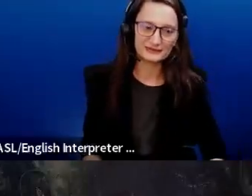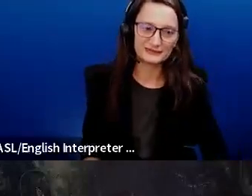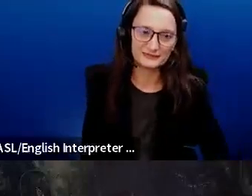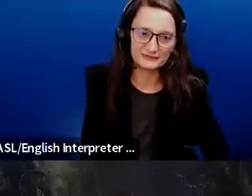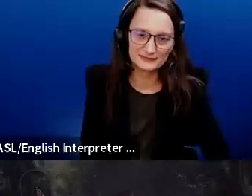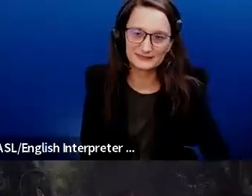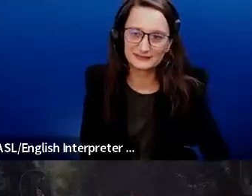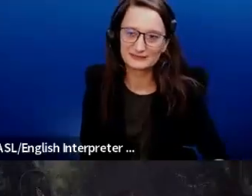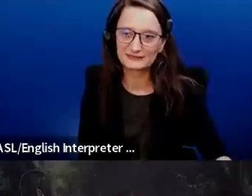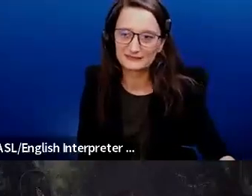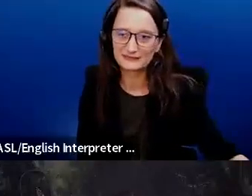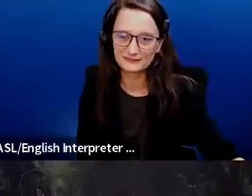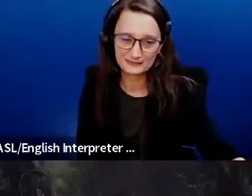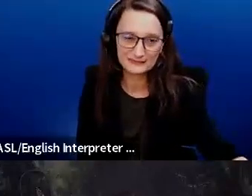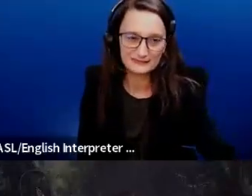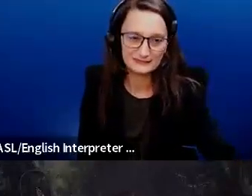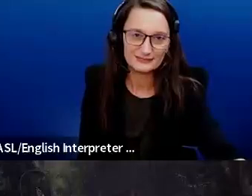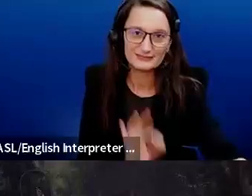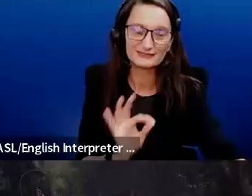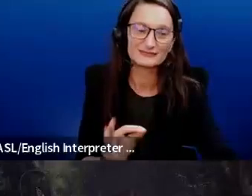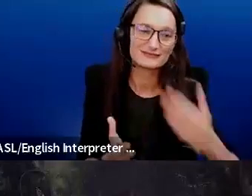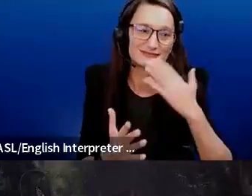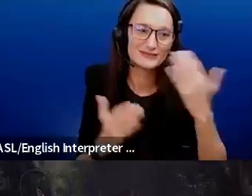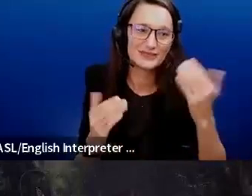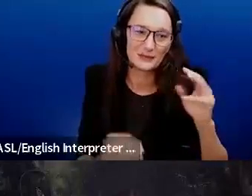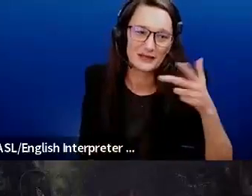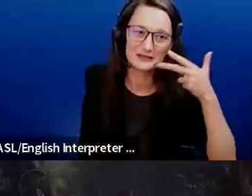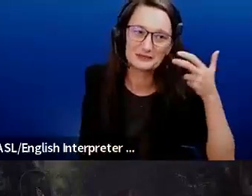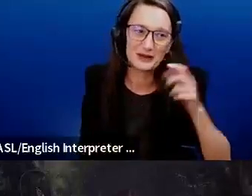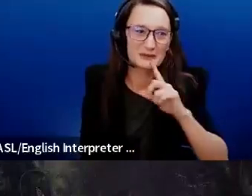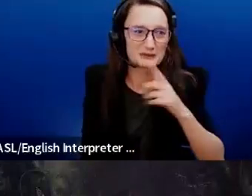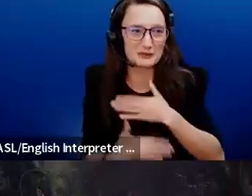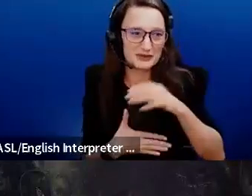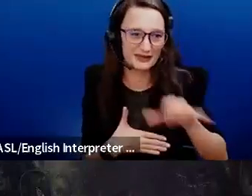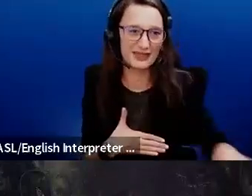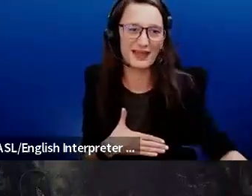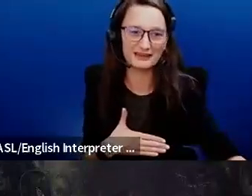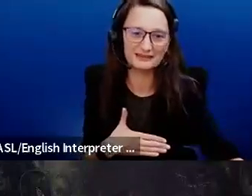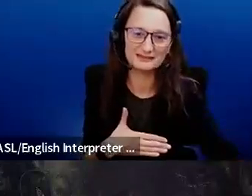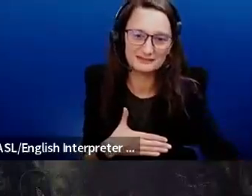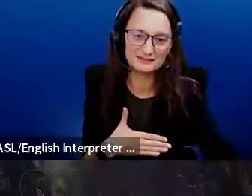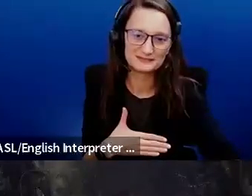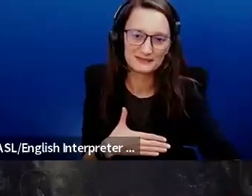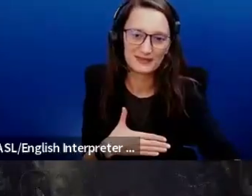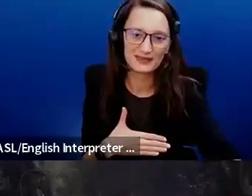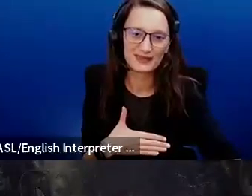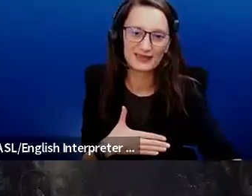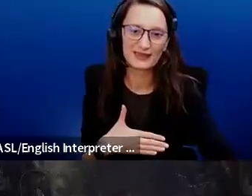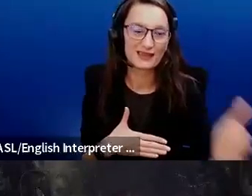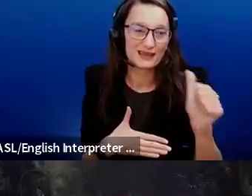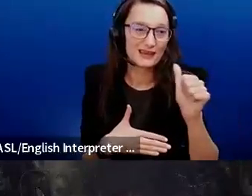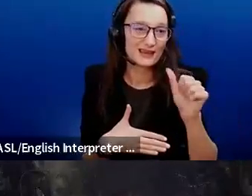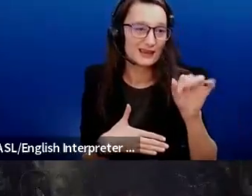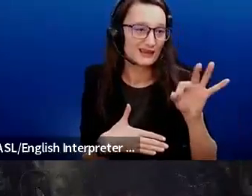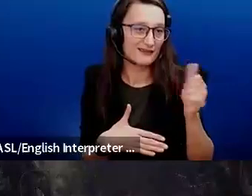you. Thank you so much, Michael. Really appreciate that. If anybody has any questions, you're